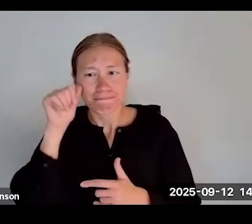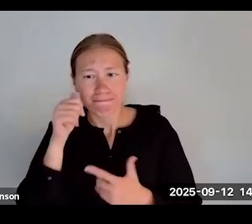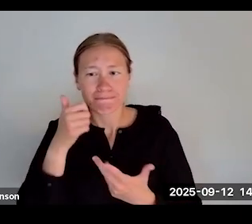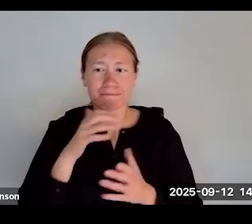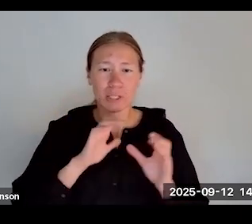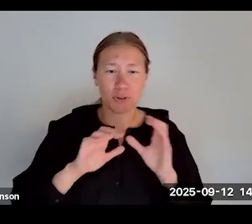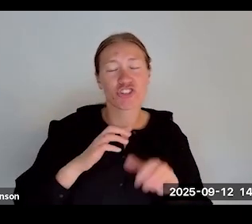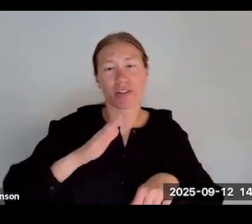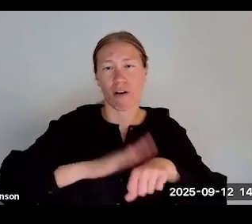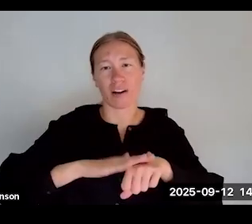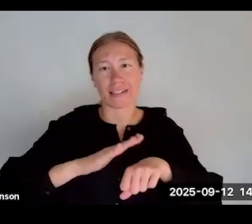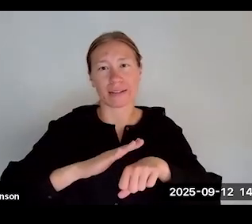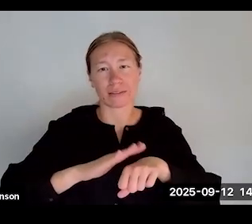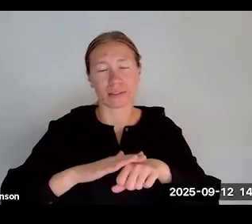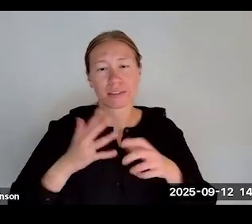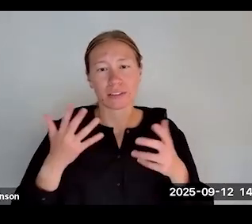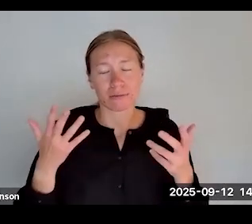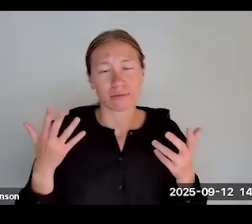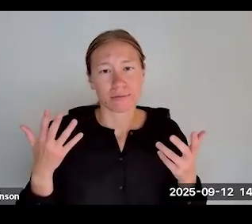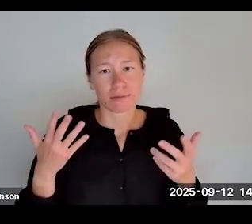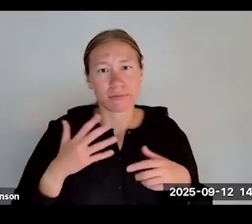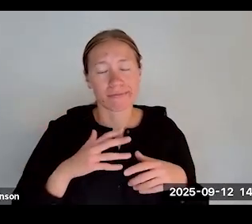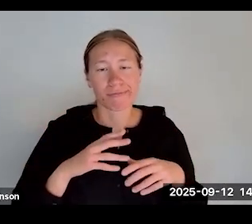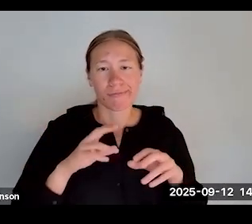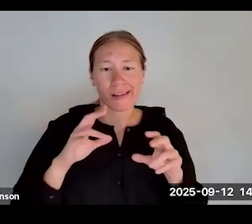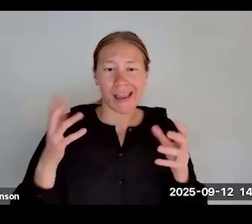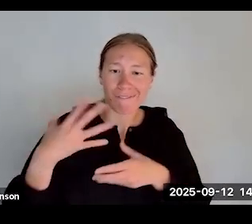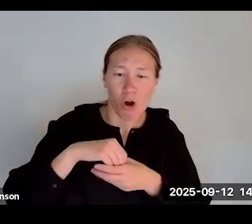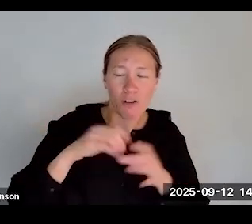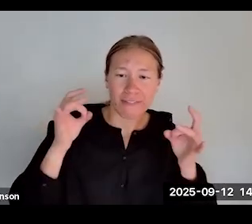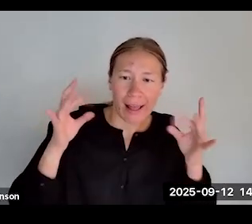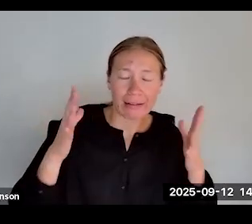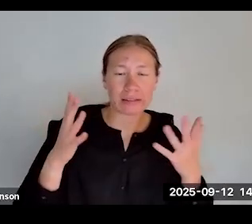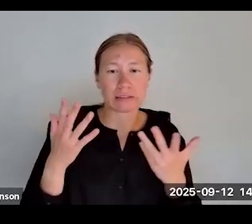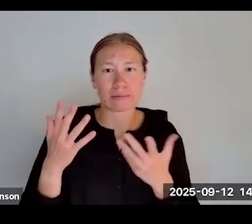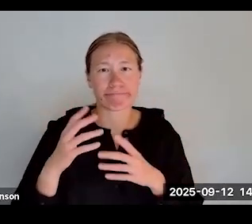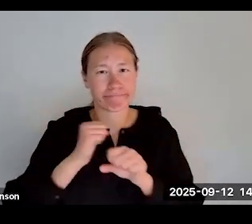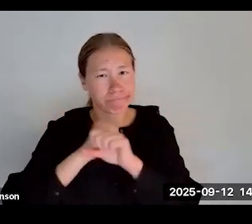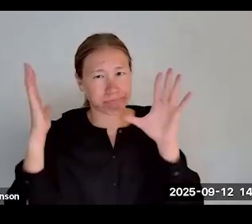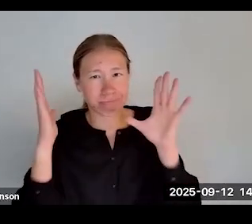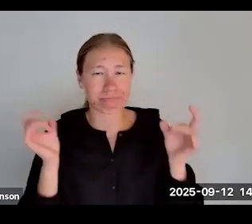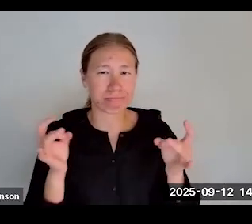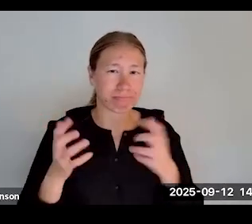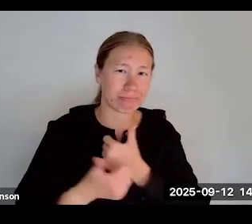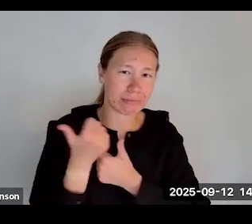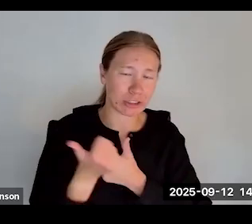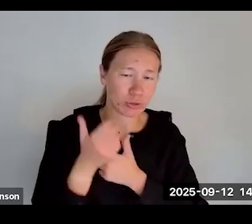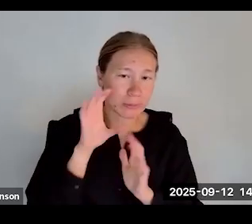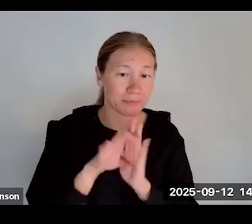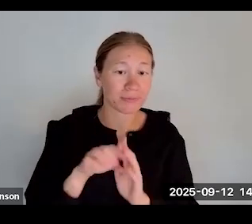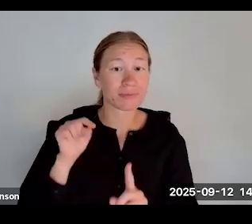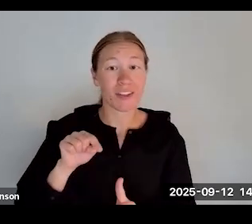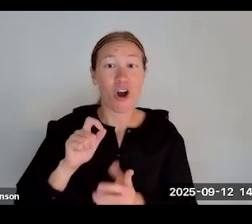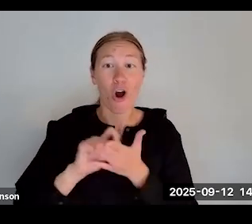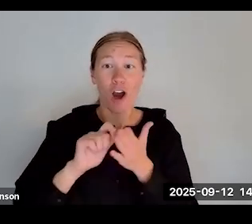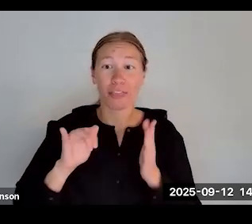content warnings. As I just mentioned in the synopsis, there is violence and explicit imagery. Ilya was actually a UM visiting writer